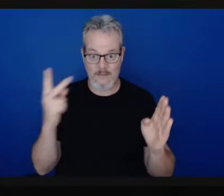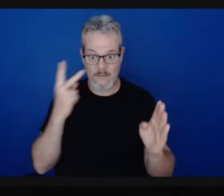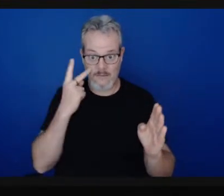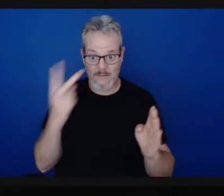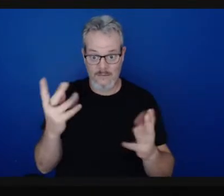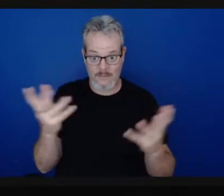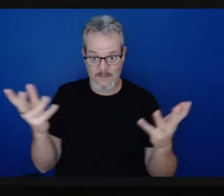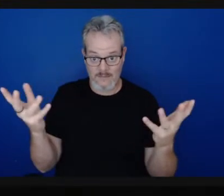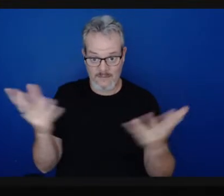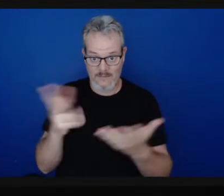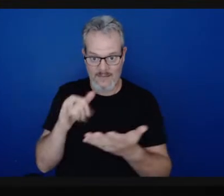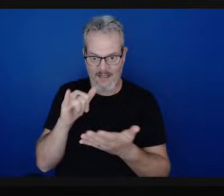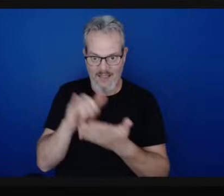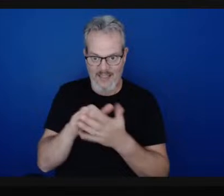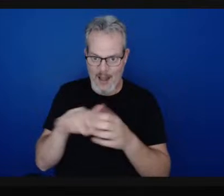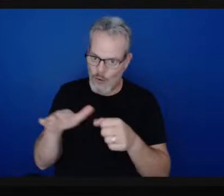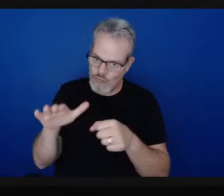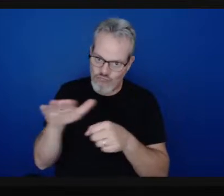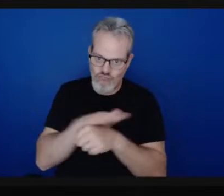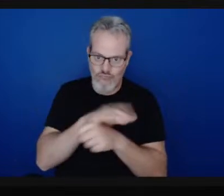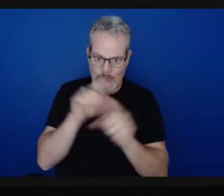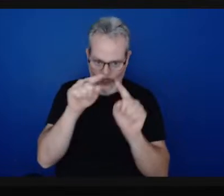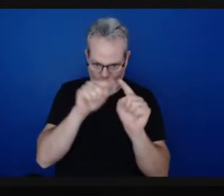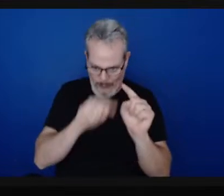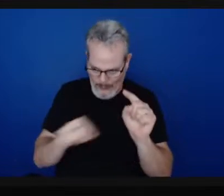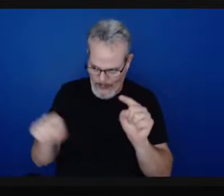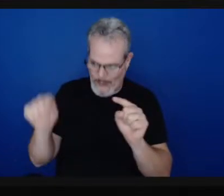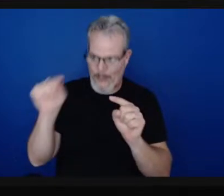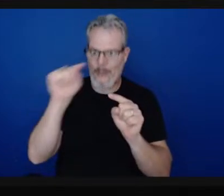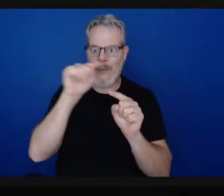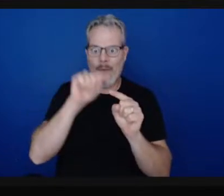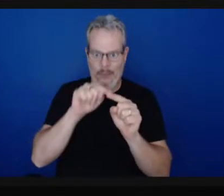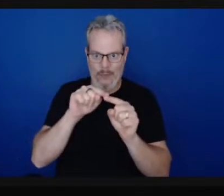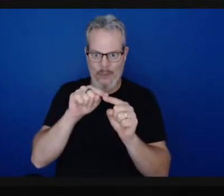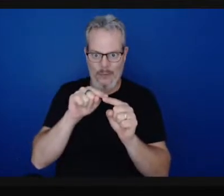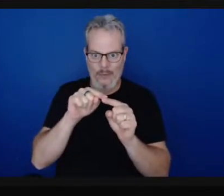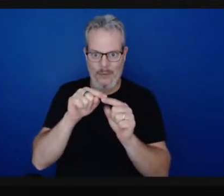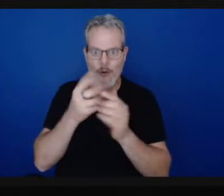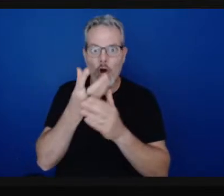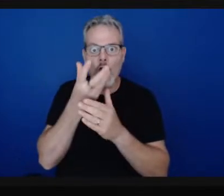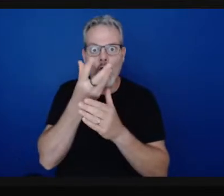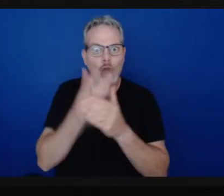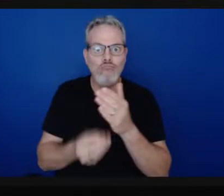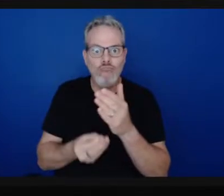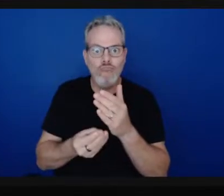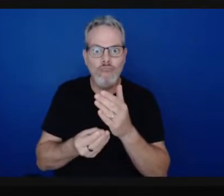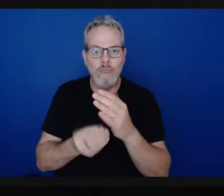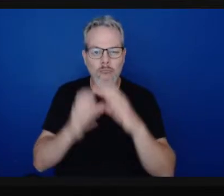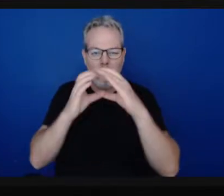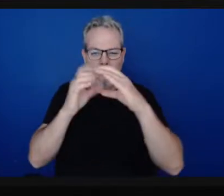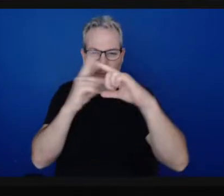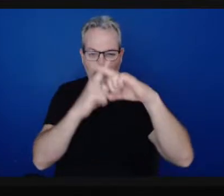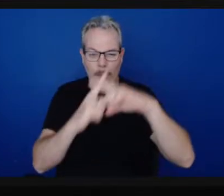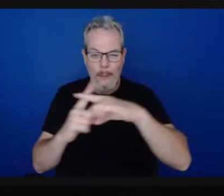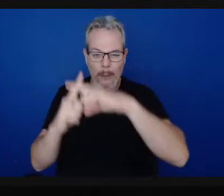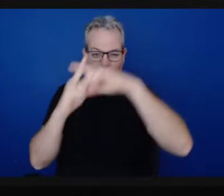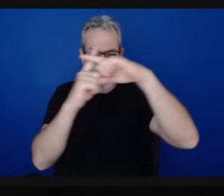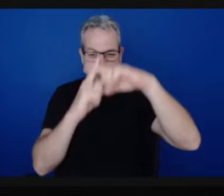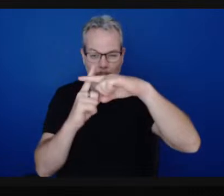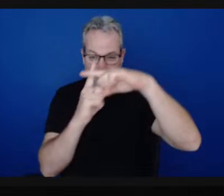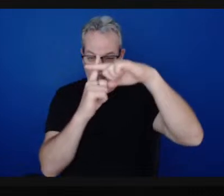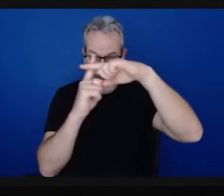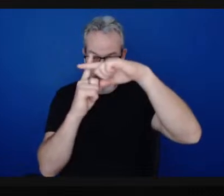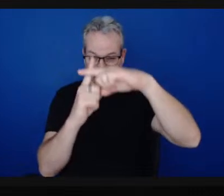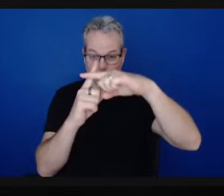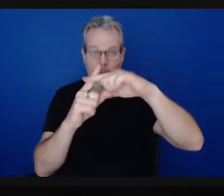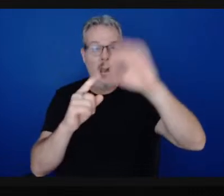that hole, the stress center in the middle, in this area lacking earthquakes right in the bullseye, with earthquakes surrounding on all